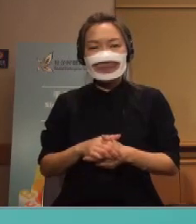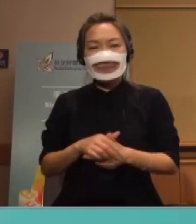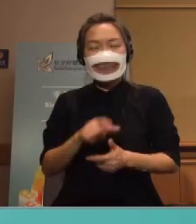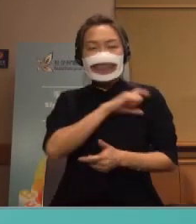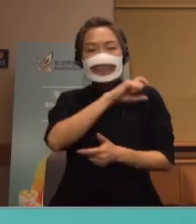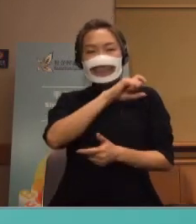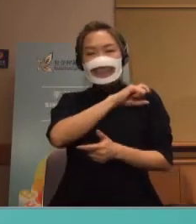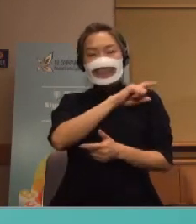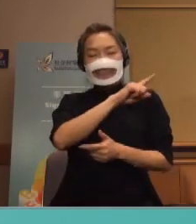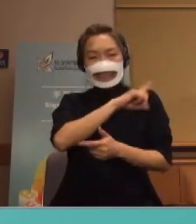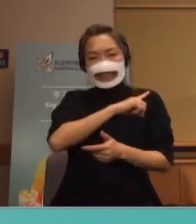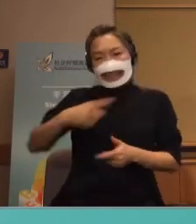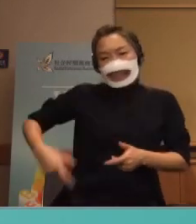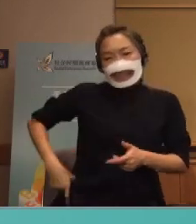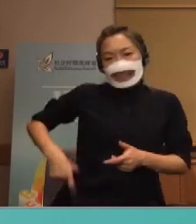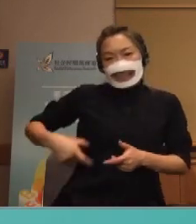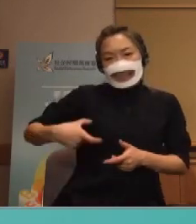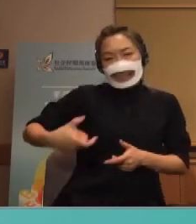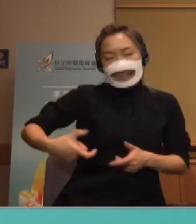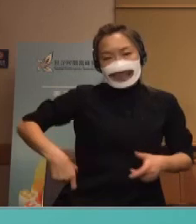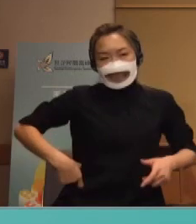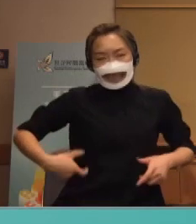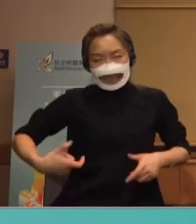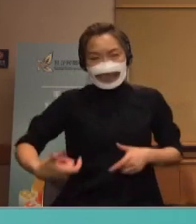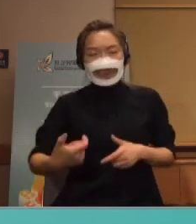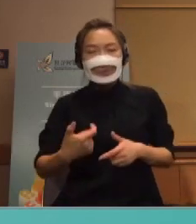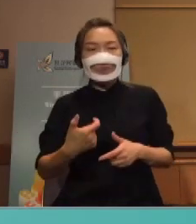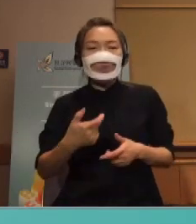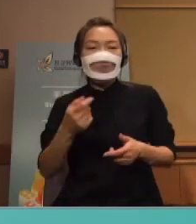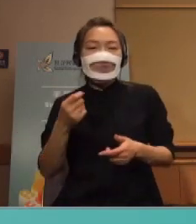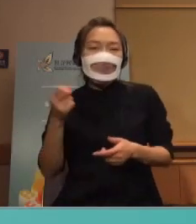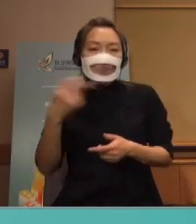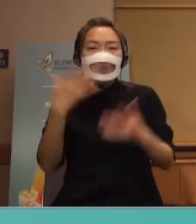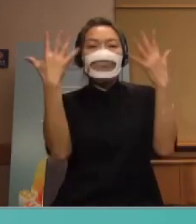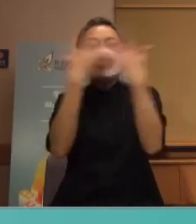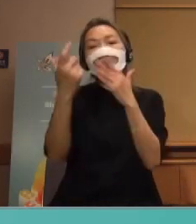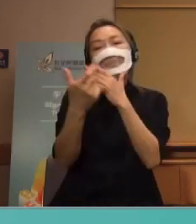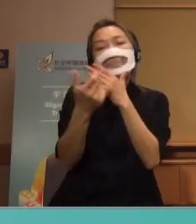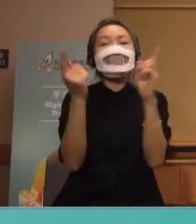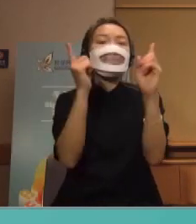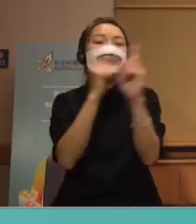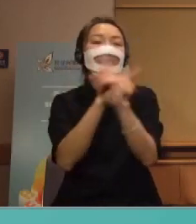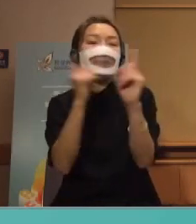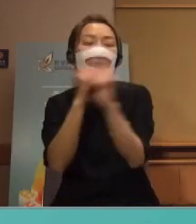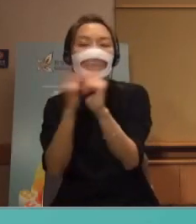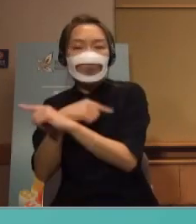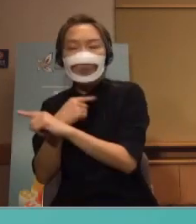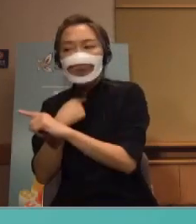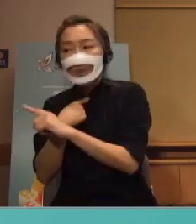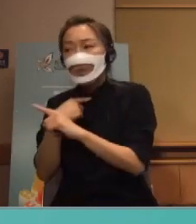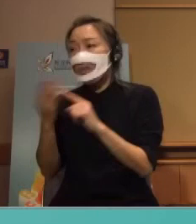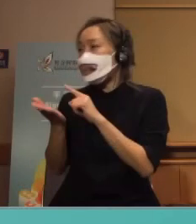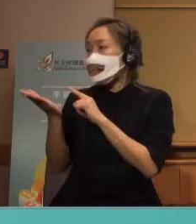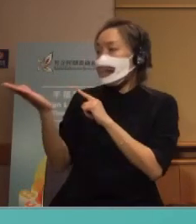and exchanging it back, that's all really complicated. So what are your experiences in the UI